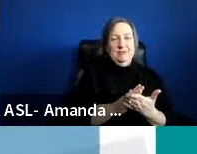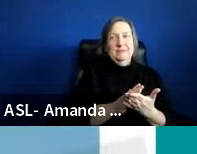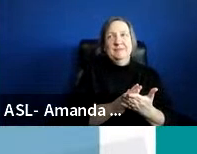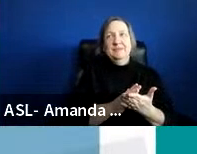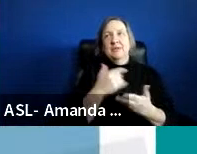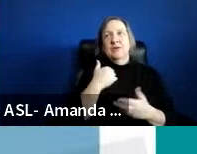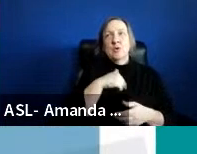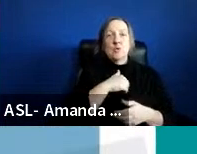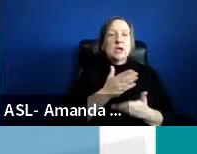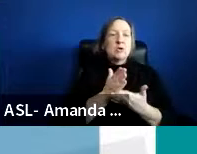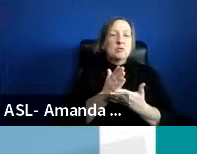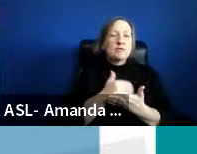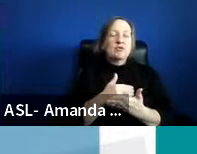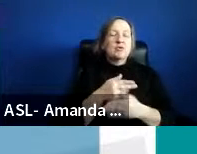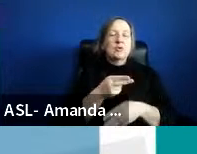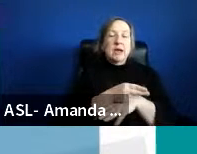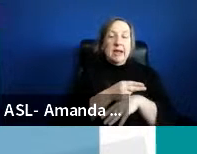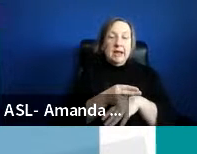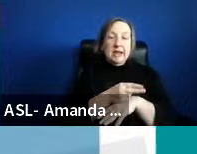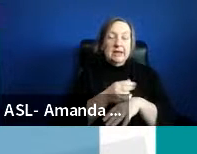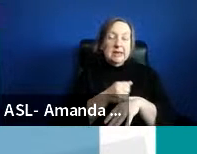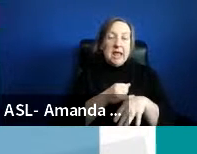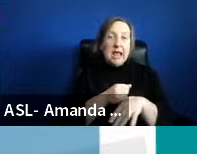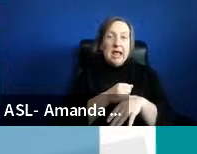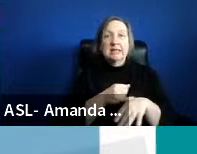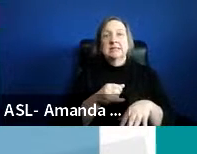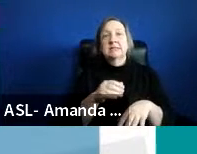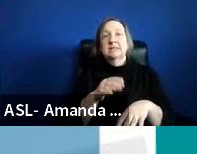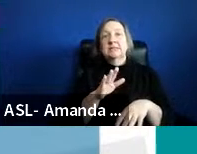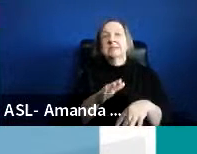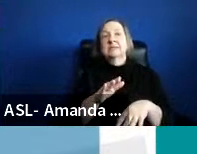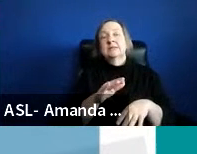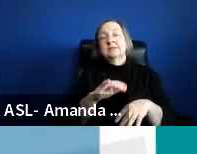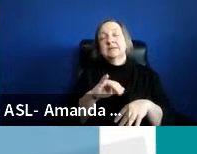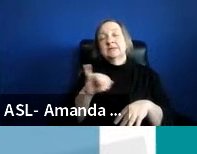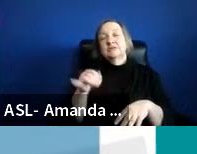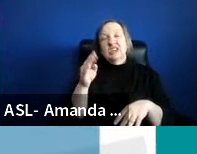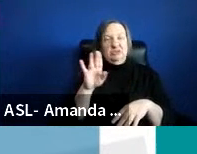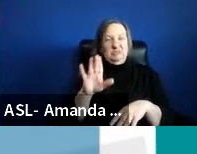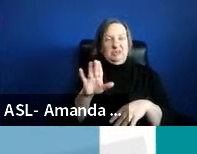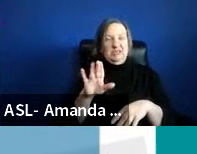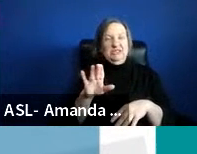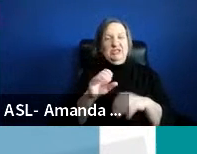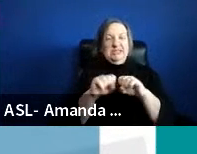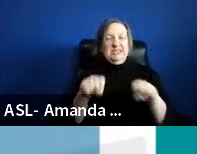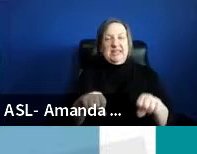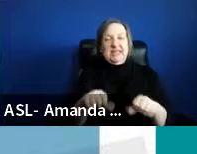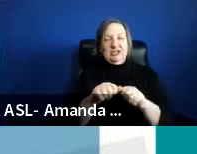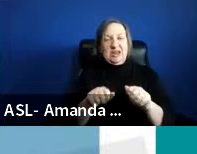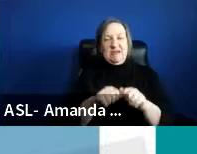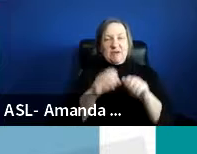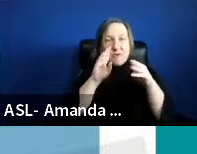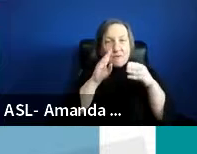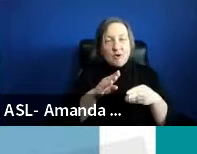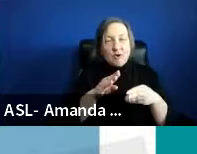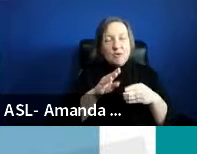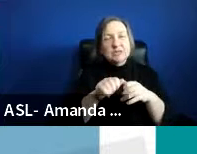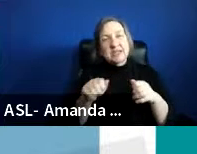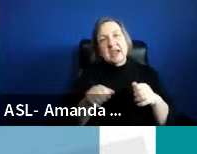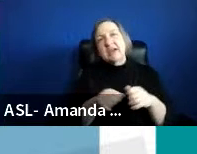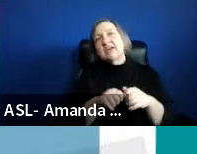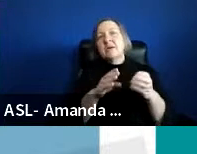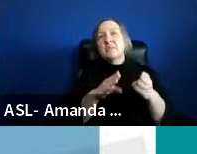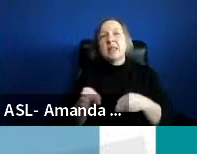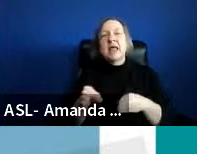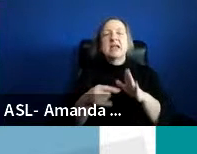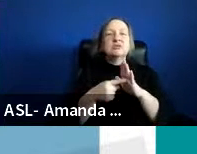We reviewed the Hayden Island station area and focus area plan that begins to show the program elements in context with